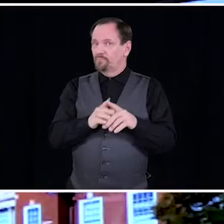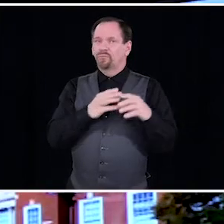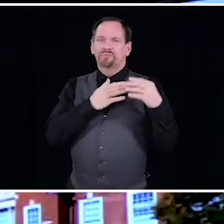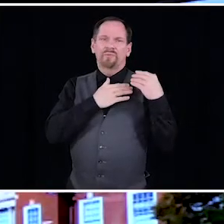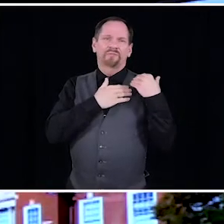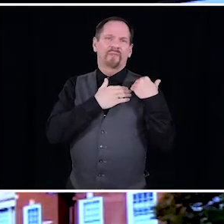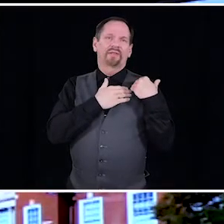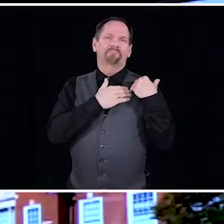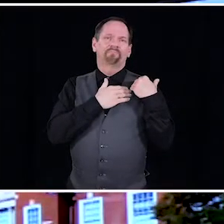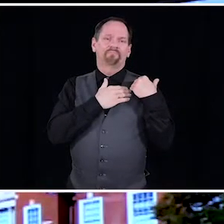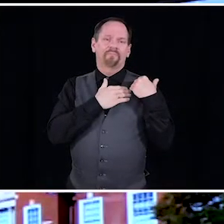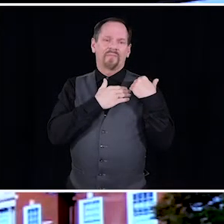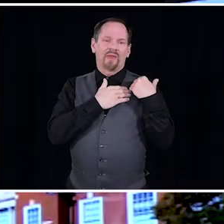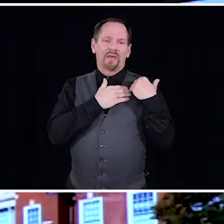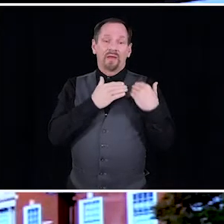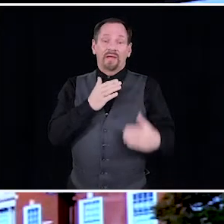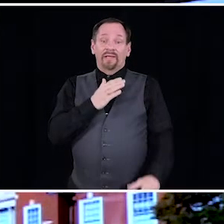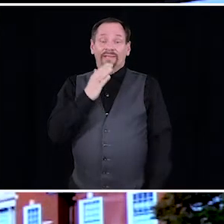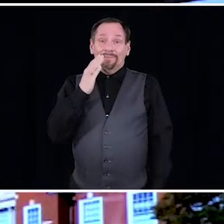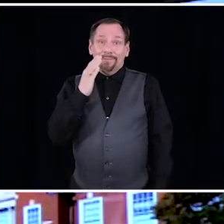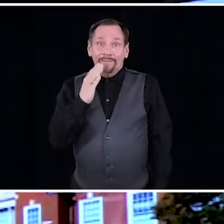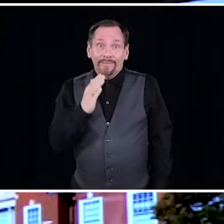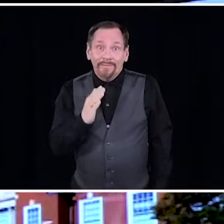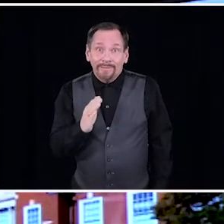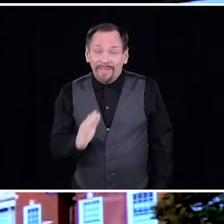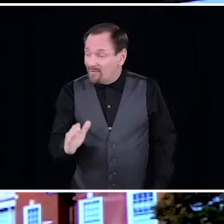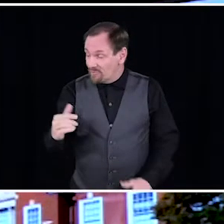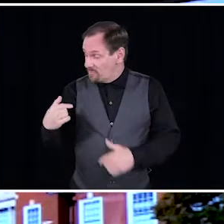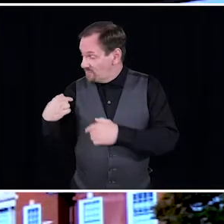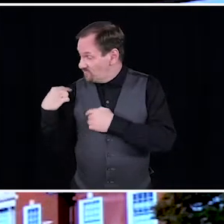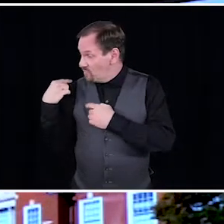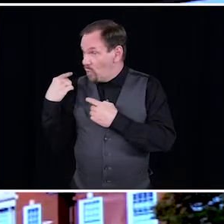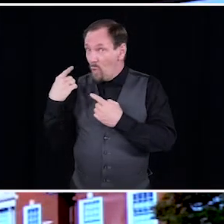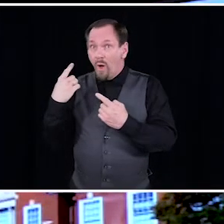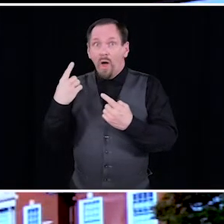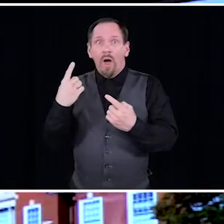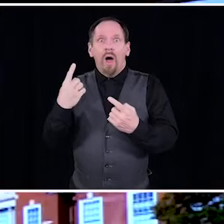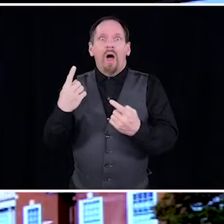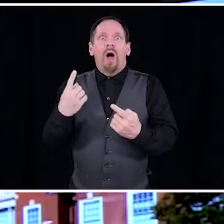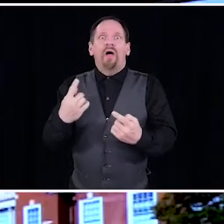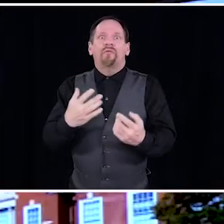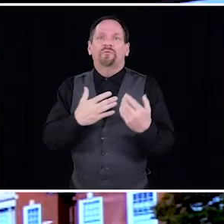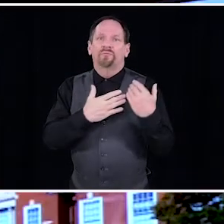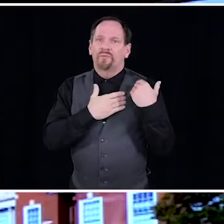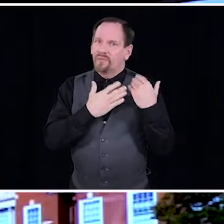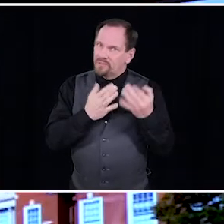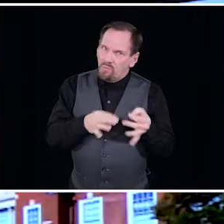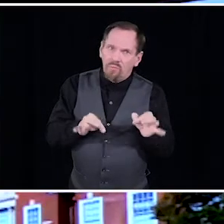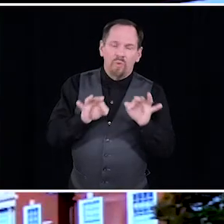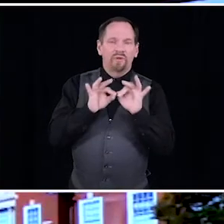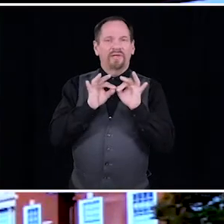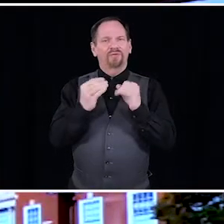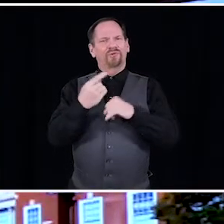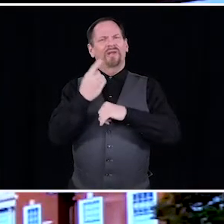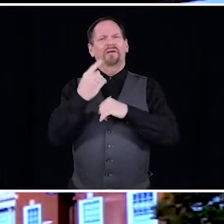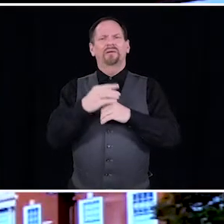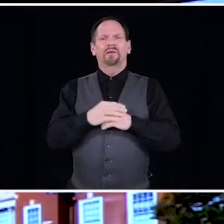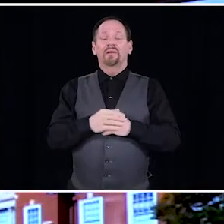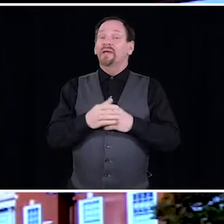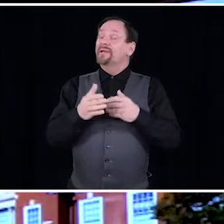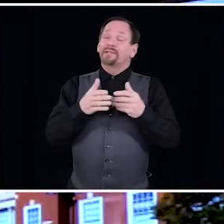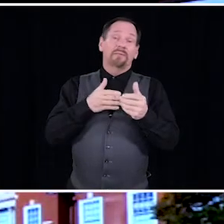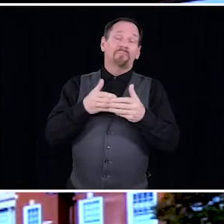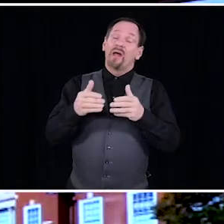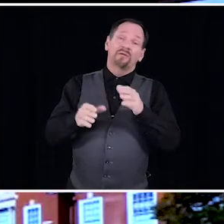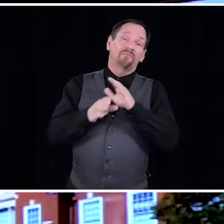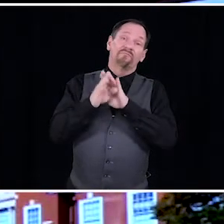responsibilities. And never before in our lifetime has this been illustrated as clearly as it is today.